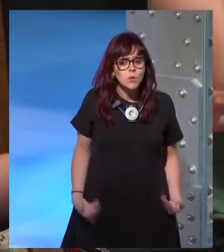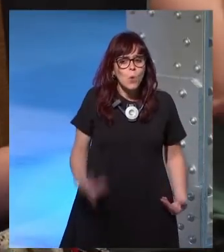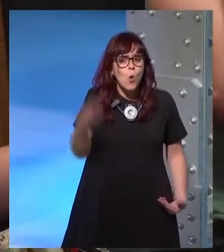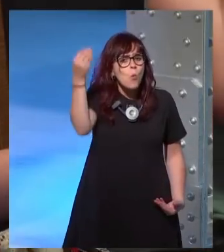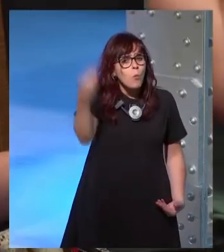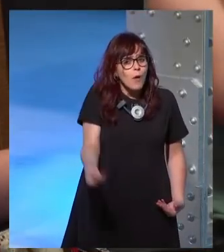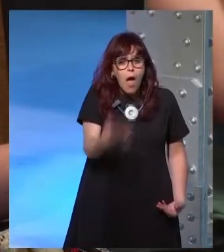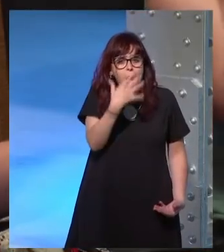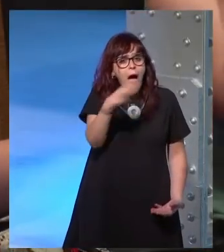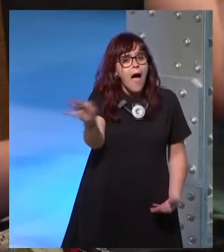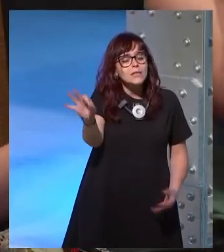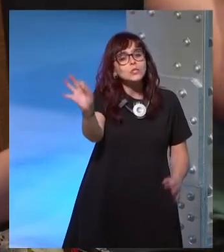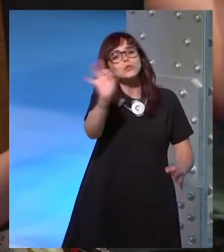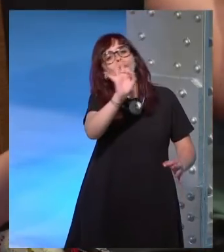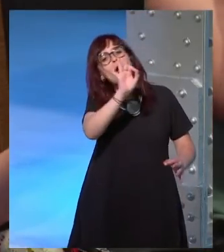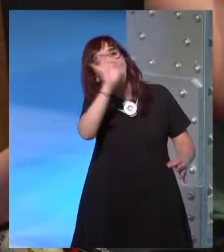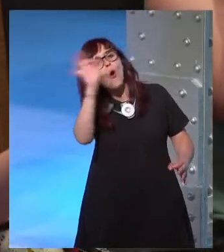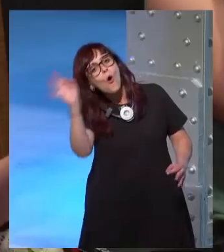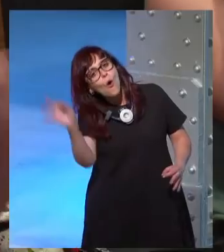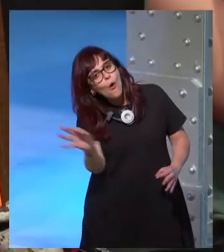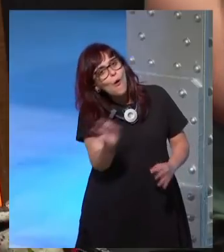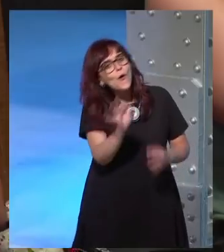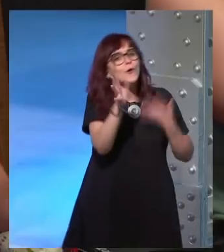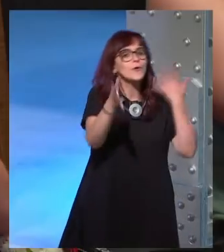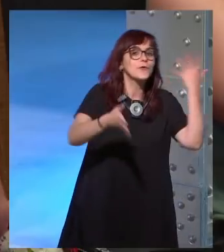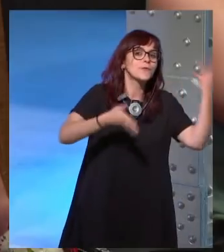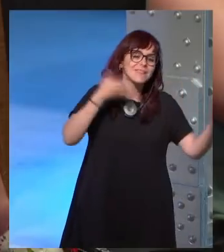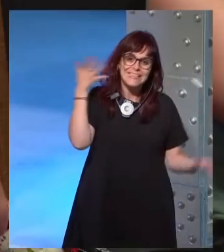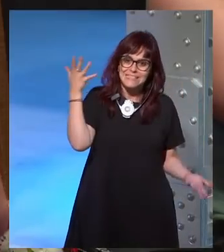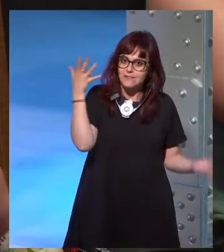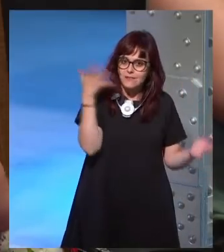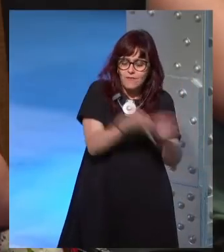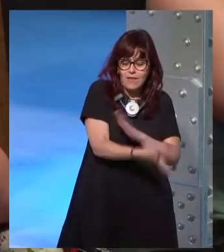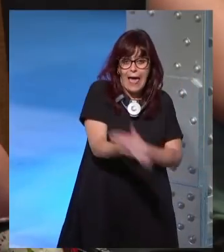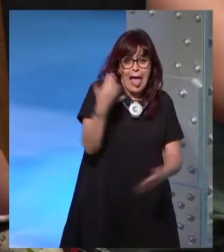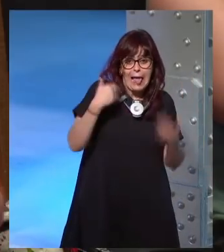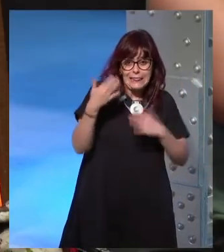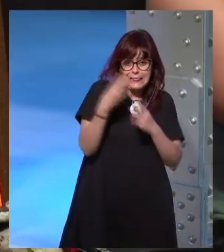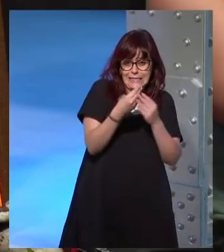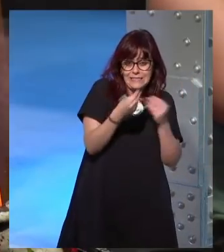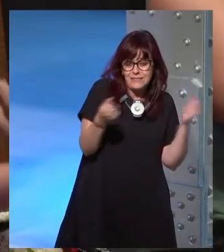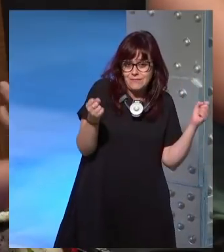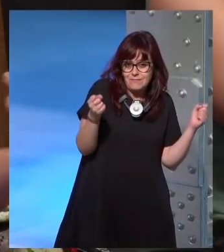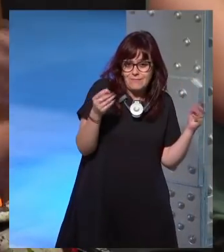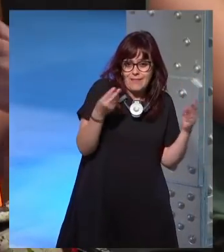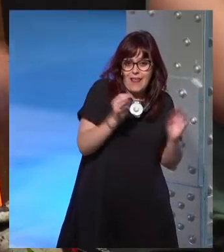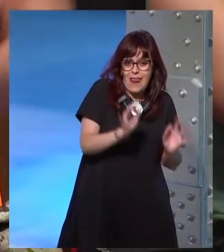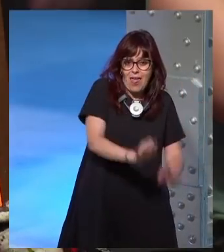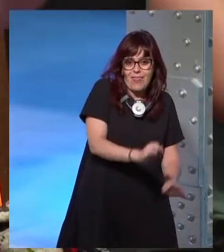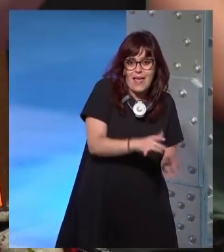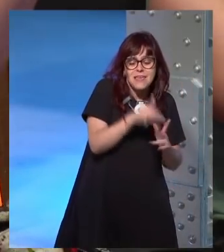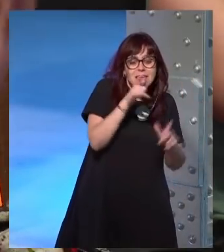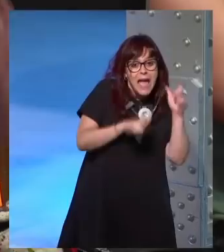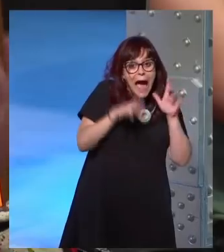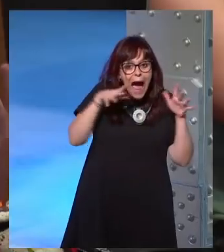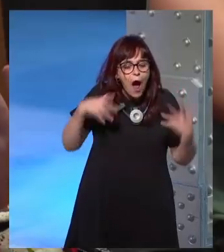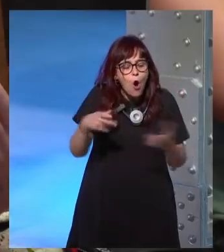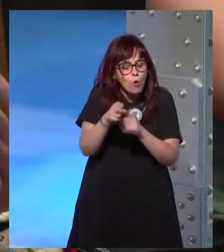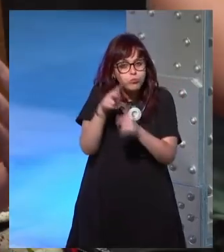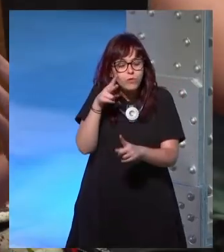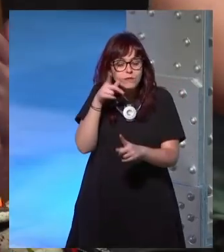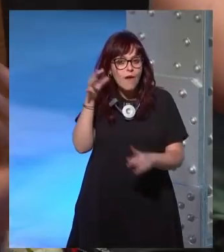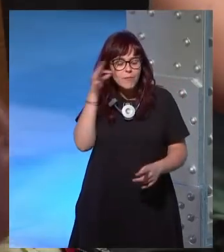that good? Are we, us women, that good? Or was there just a thirst